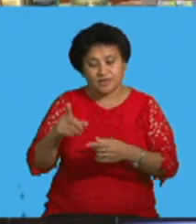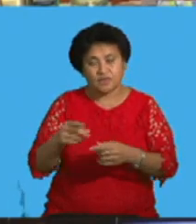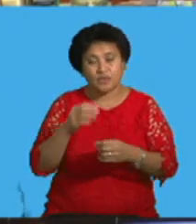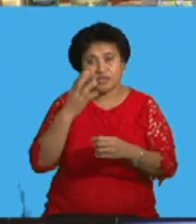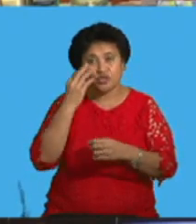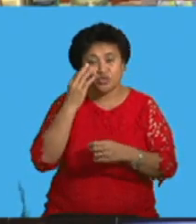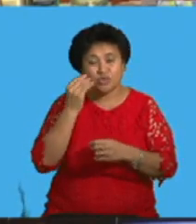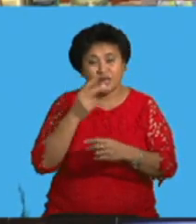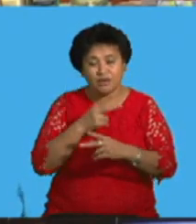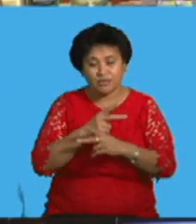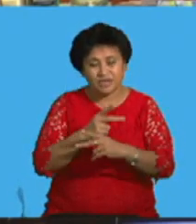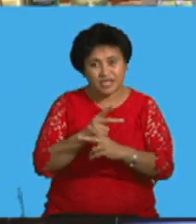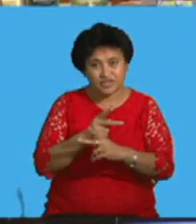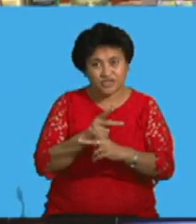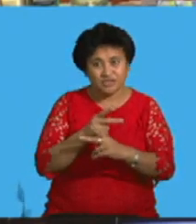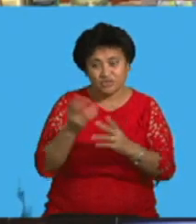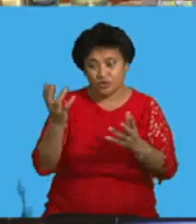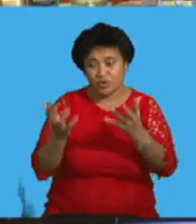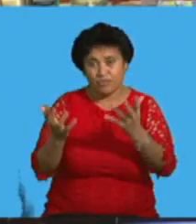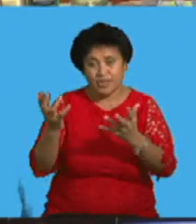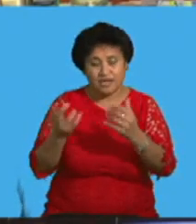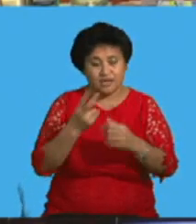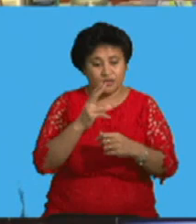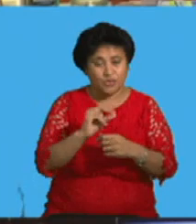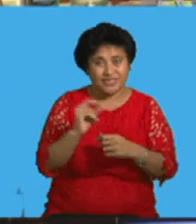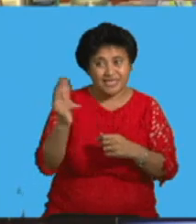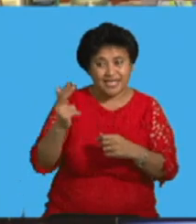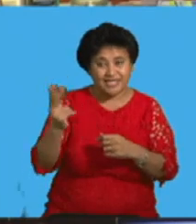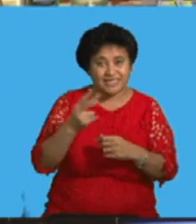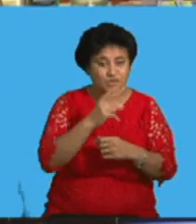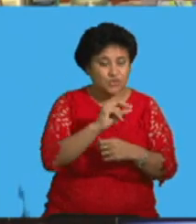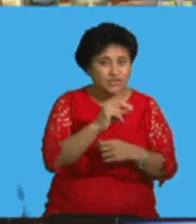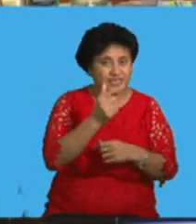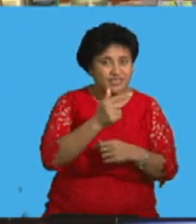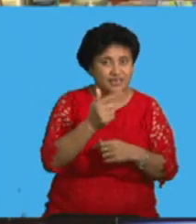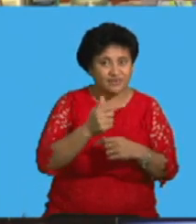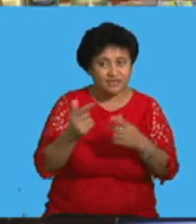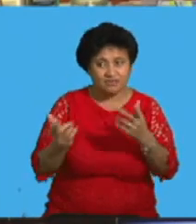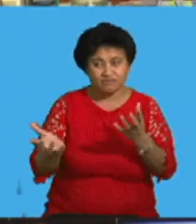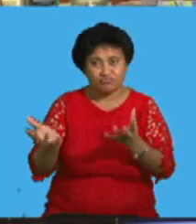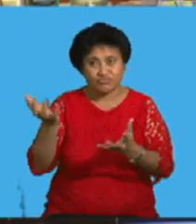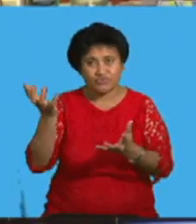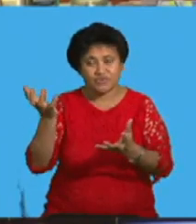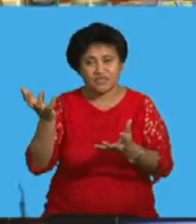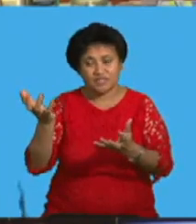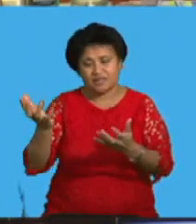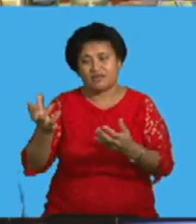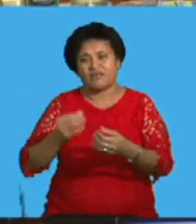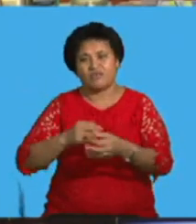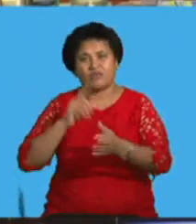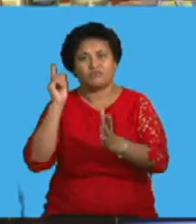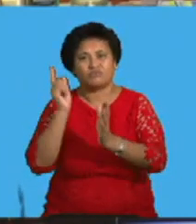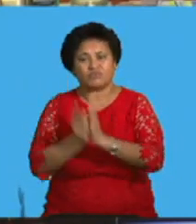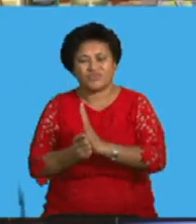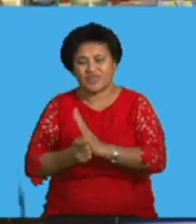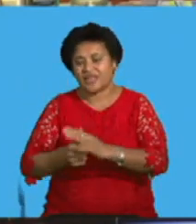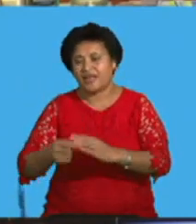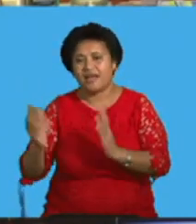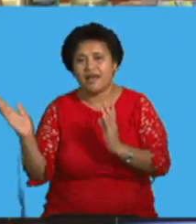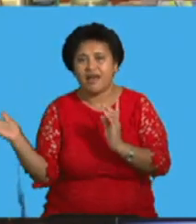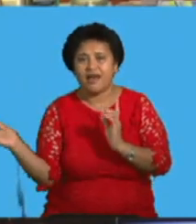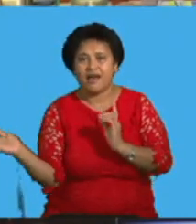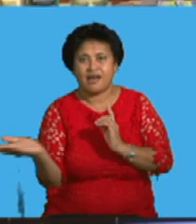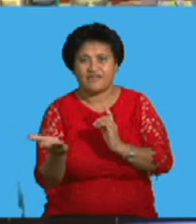in 2018 compared to 2017 can be attributed to increased efficiency in cane harvesting